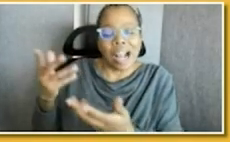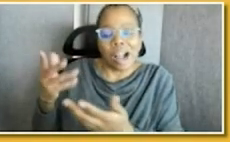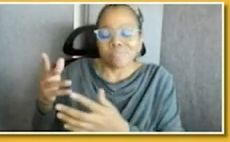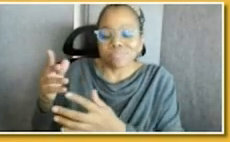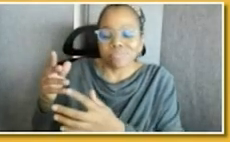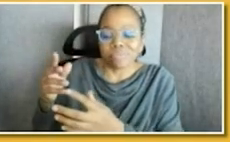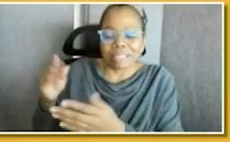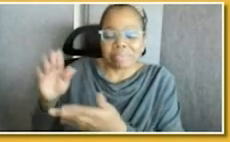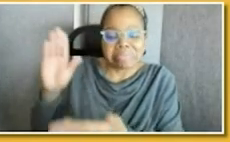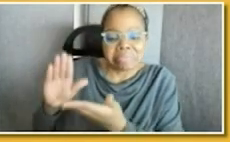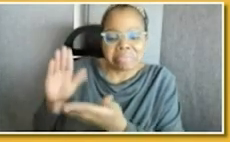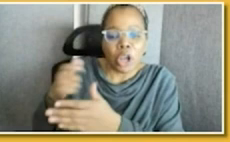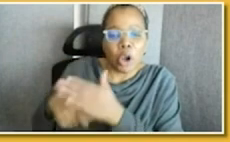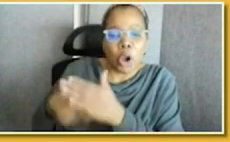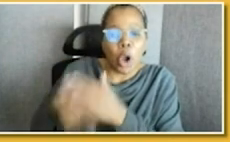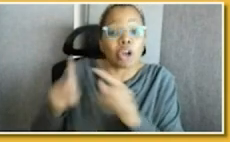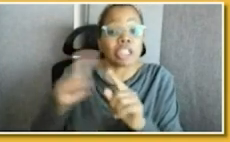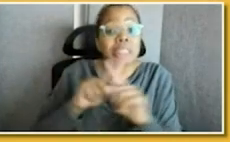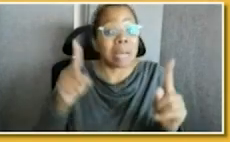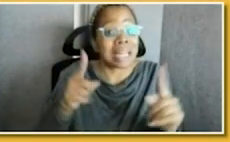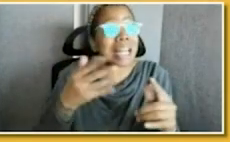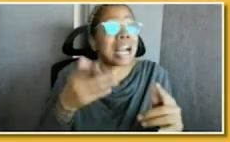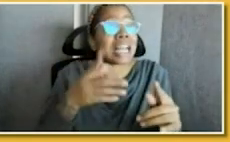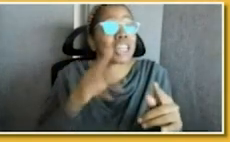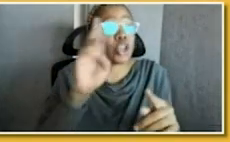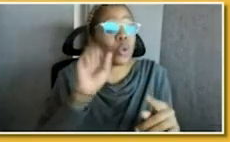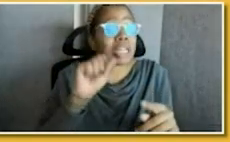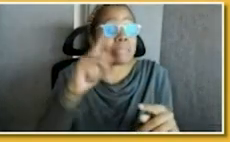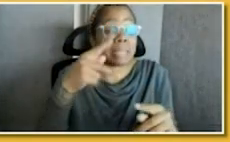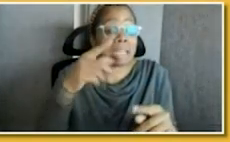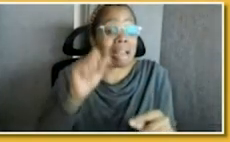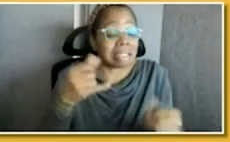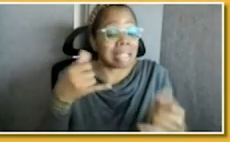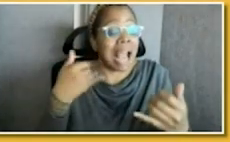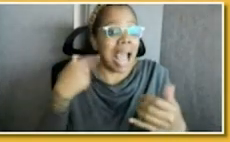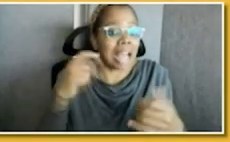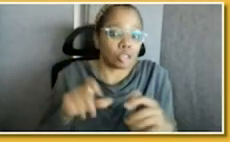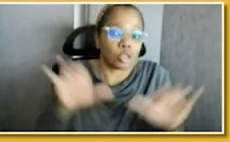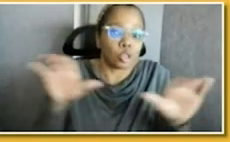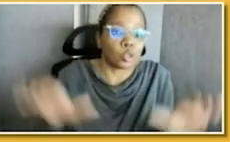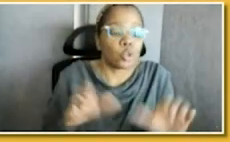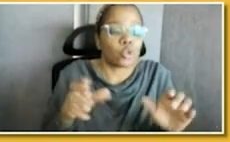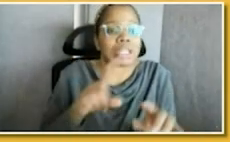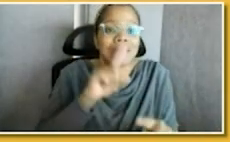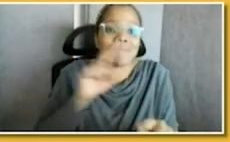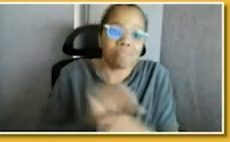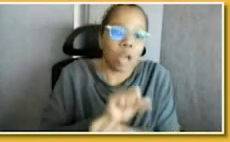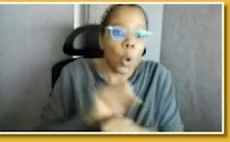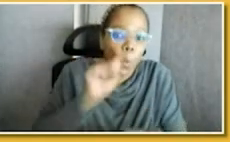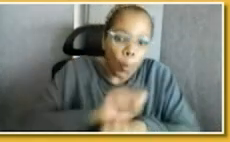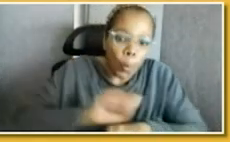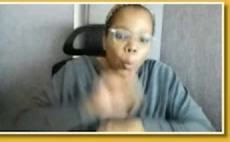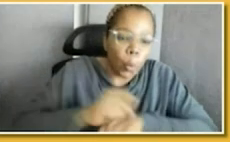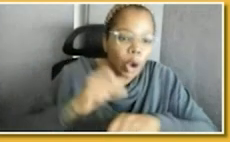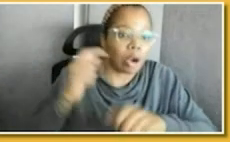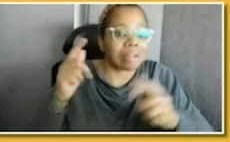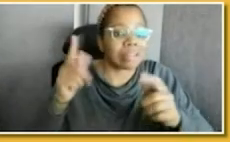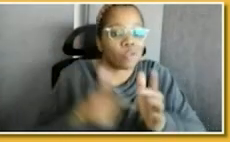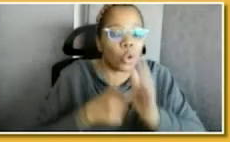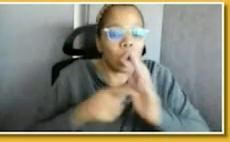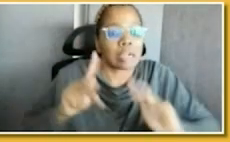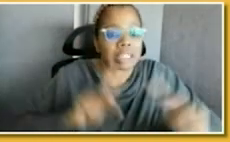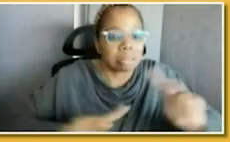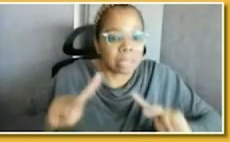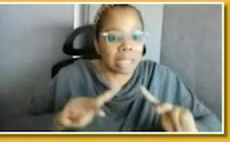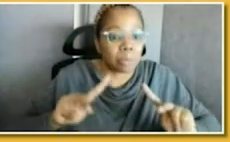every household in the U.S. But here's an interesting fact that you highlight in the film. By 2006,